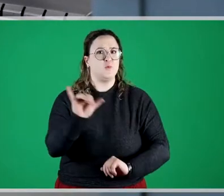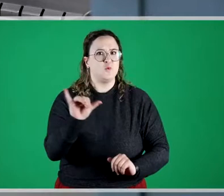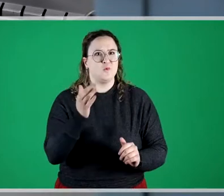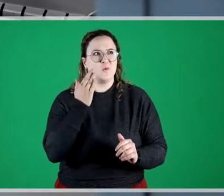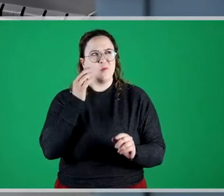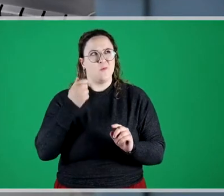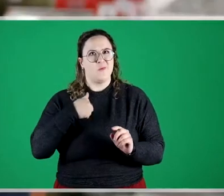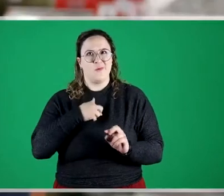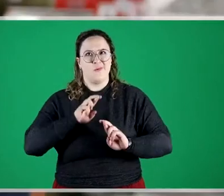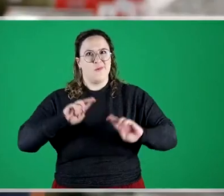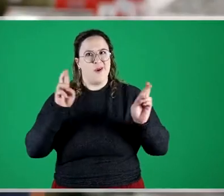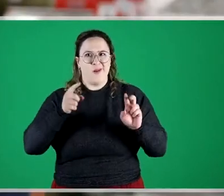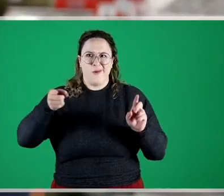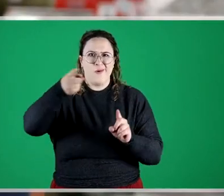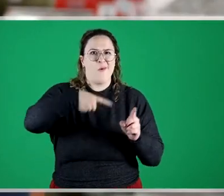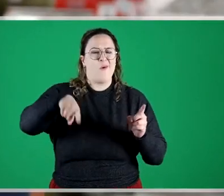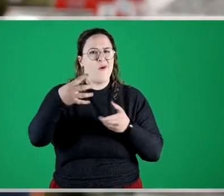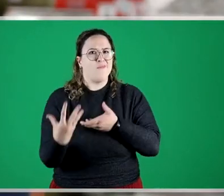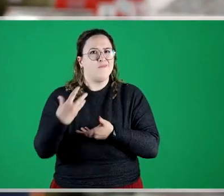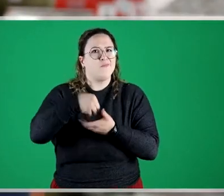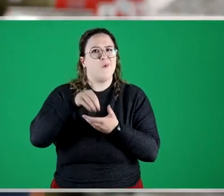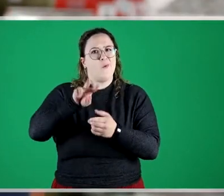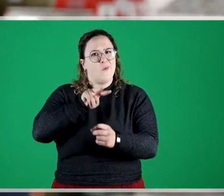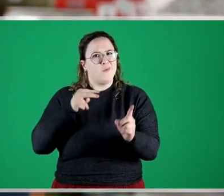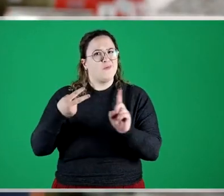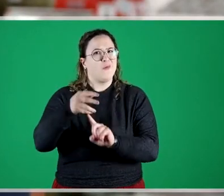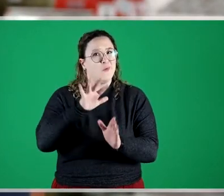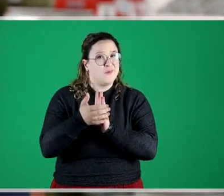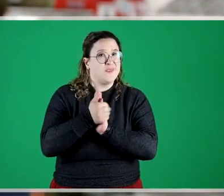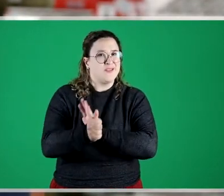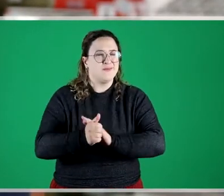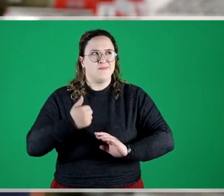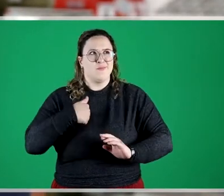and your perspective and what you bring.